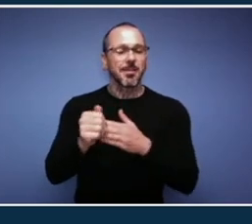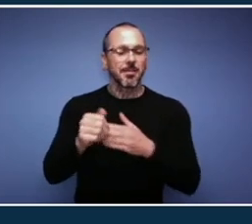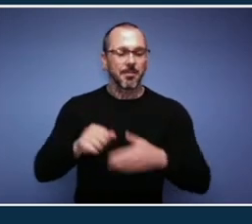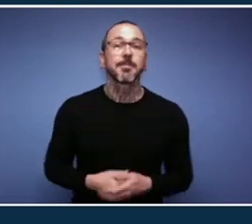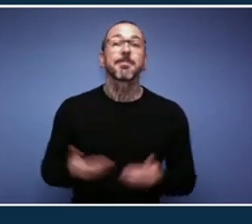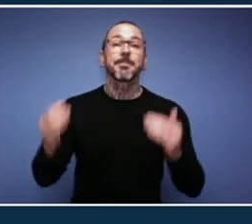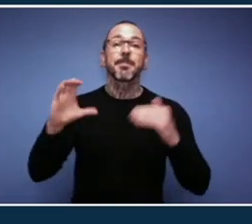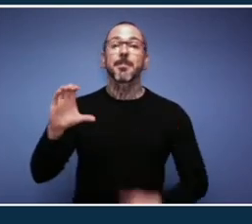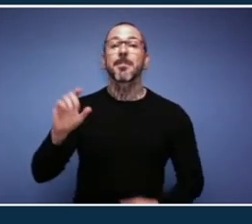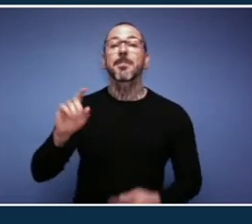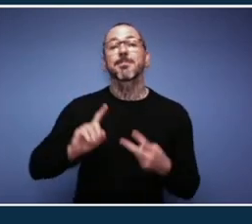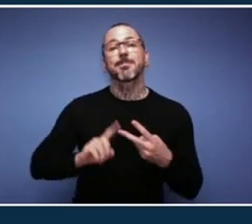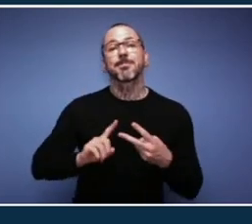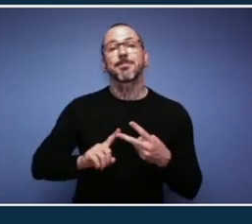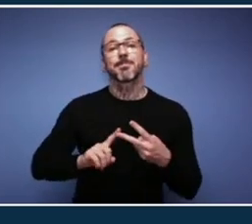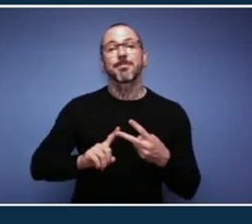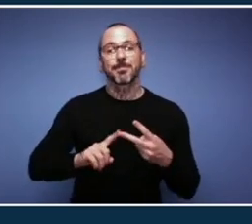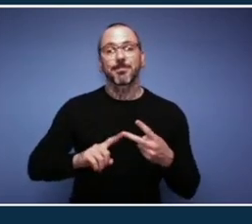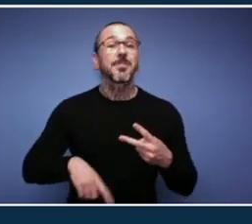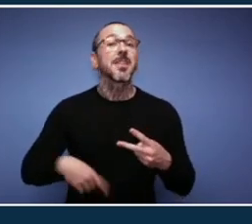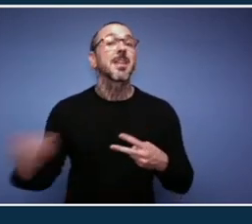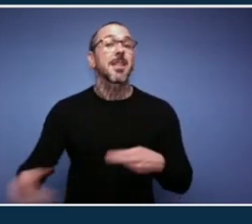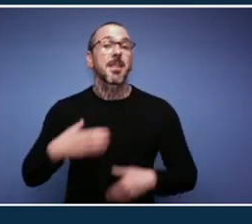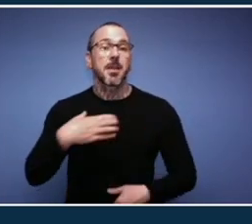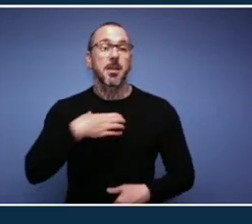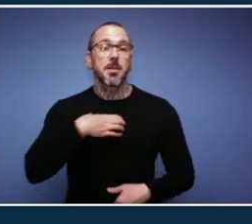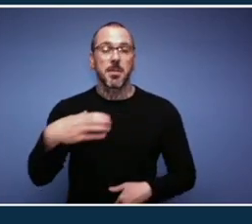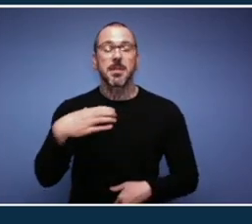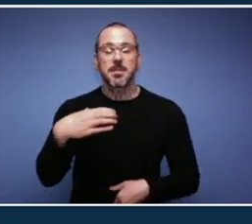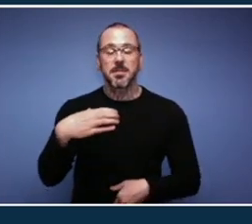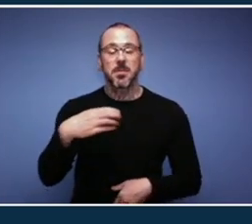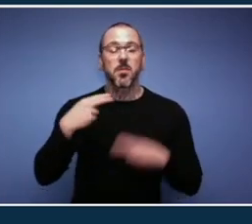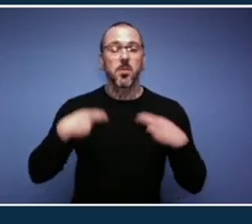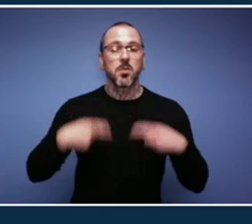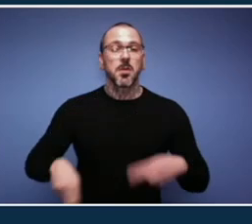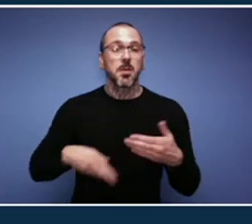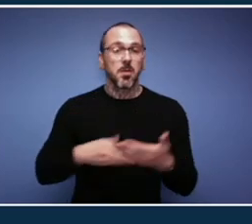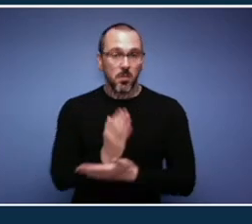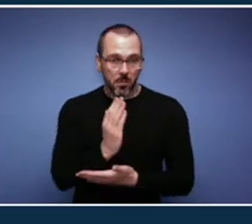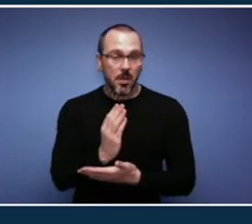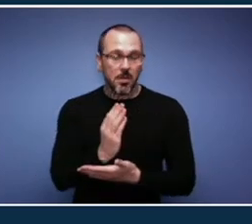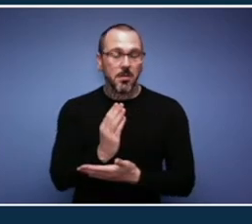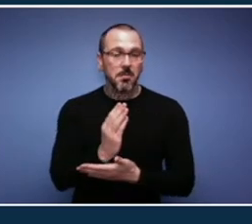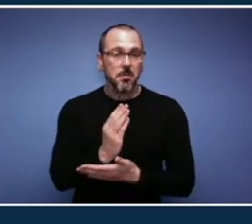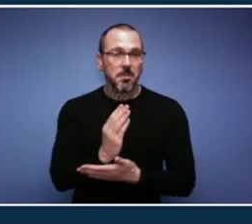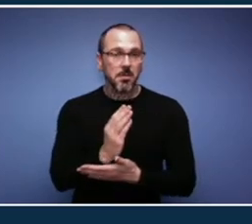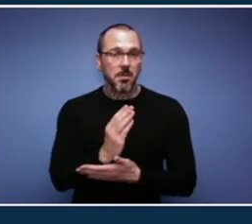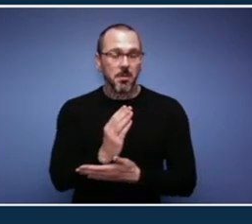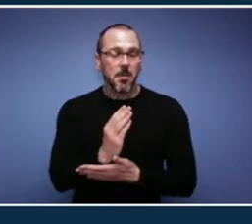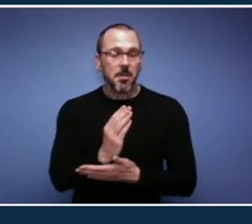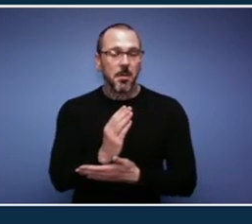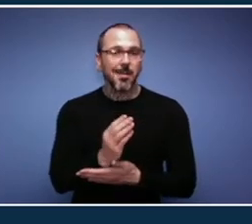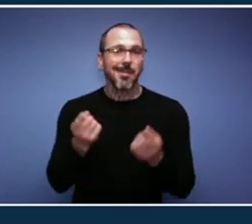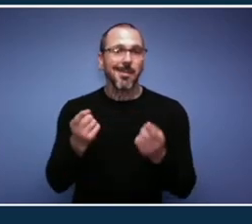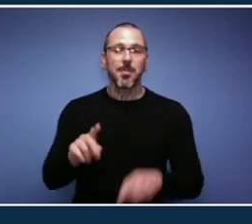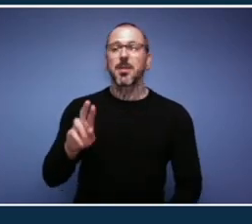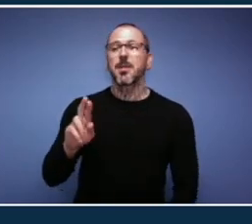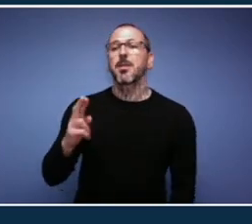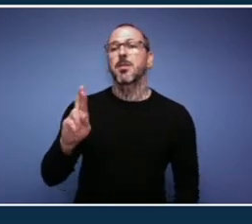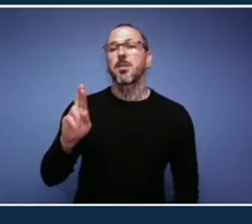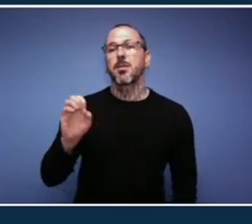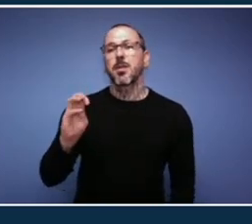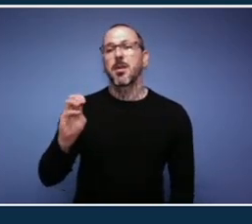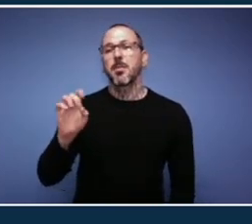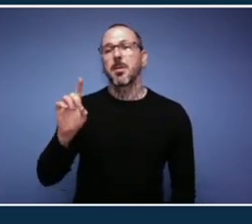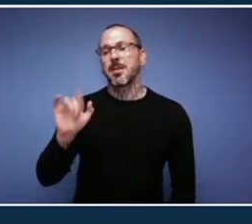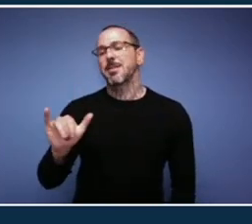Coalition during the complaints resulting in the 2023 human rights remedy that aims to change how Nova Scotians with disabilities